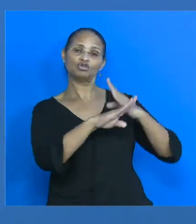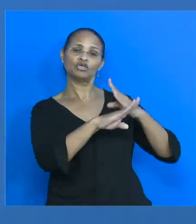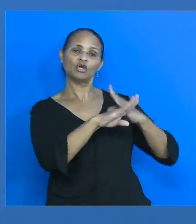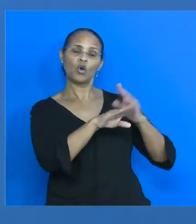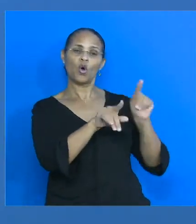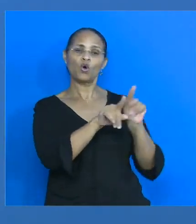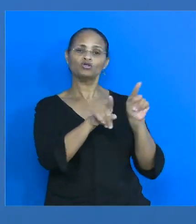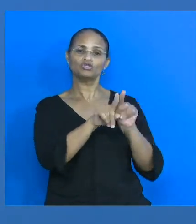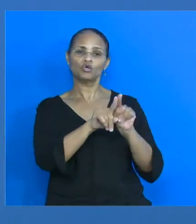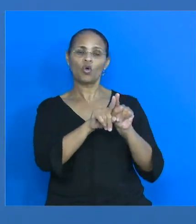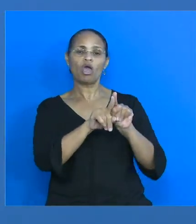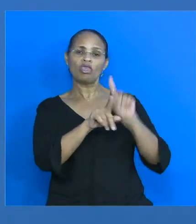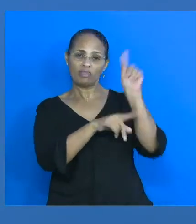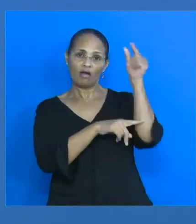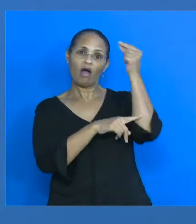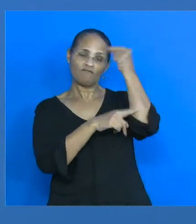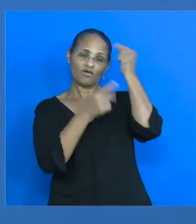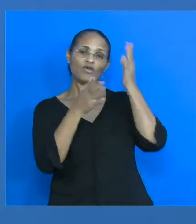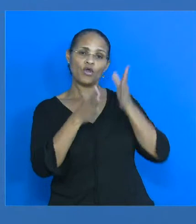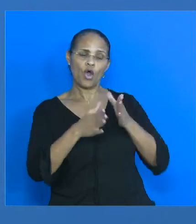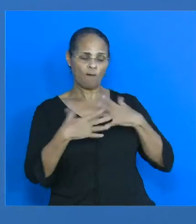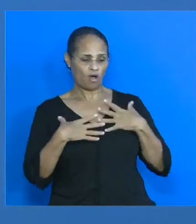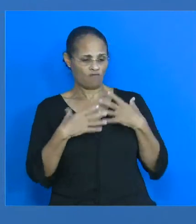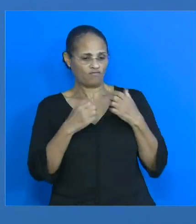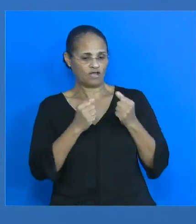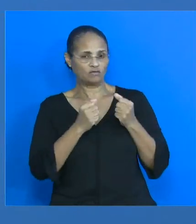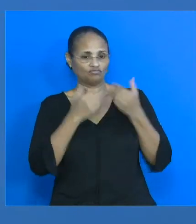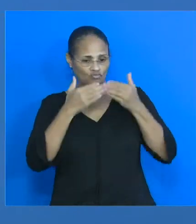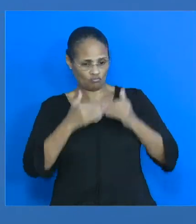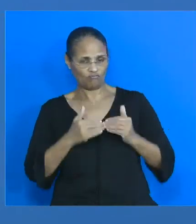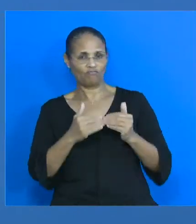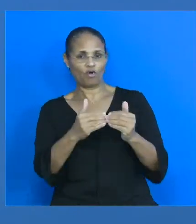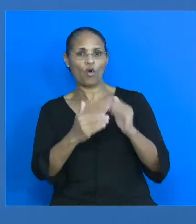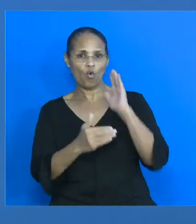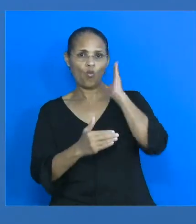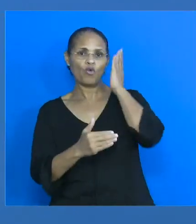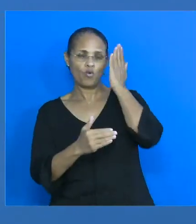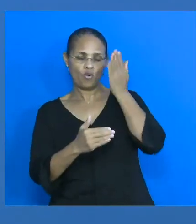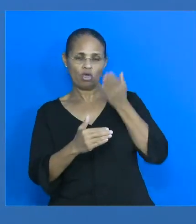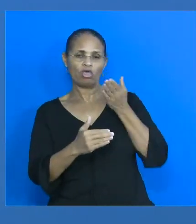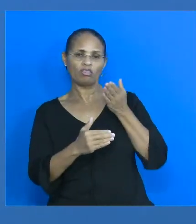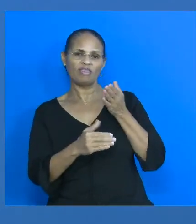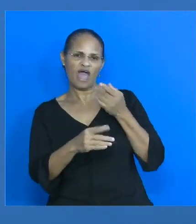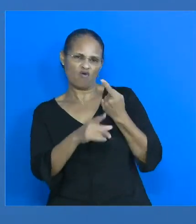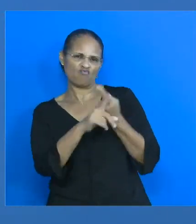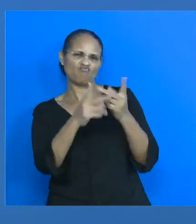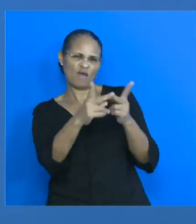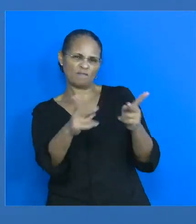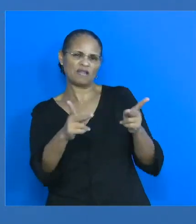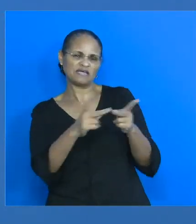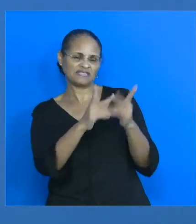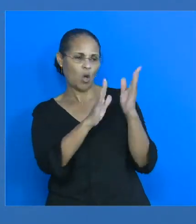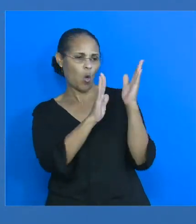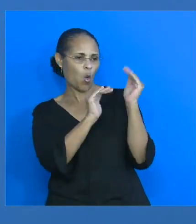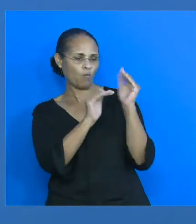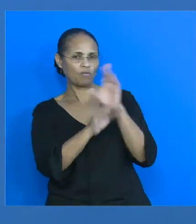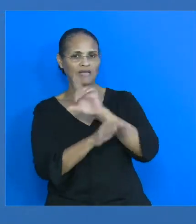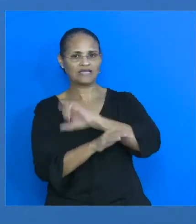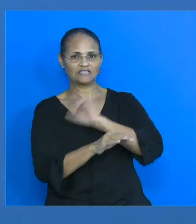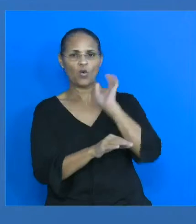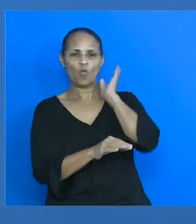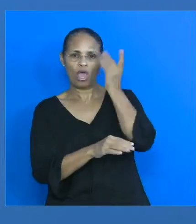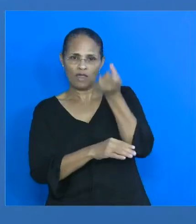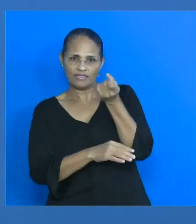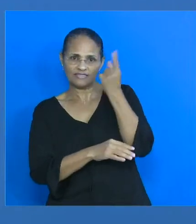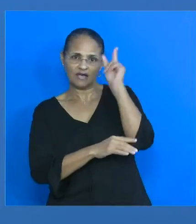also His Excellency the Governor. I'm confident that going forward we will be in this position, and I'm hopeful that the police will understand